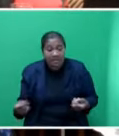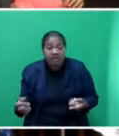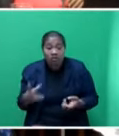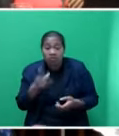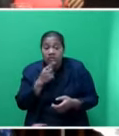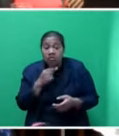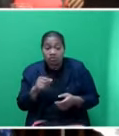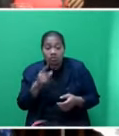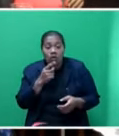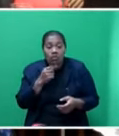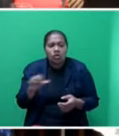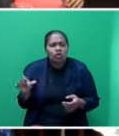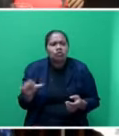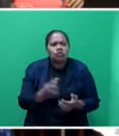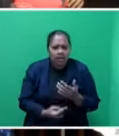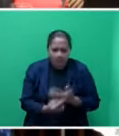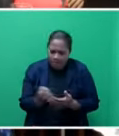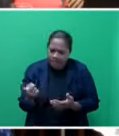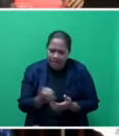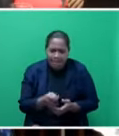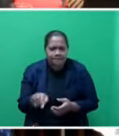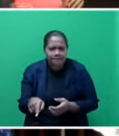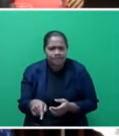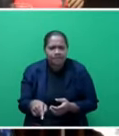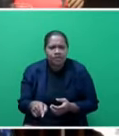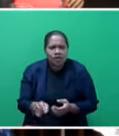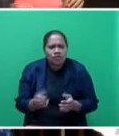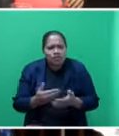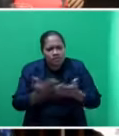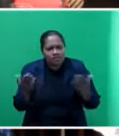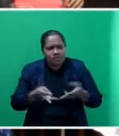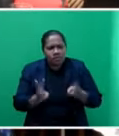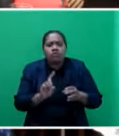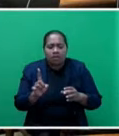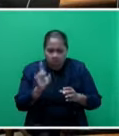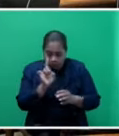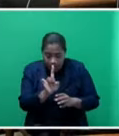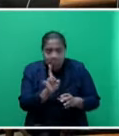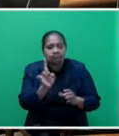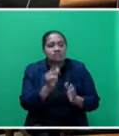come to the party in a bigger way, and one is the interest rate. Thank you, Honourable Speaker.